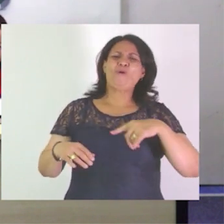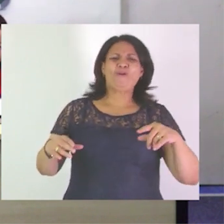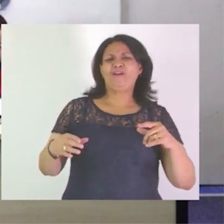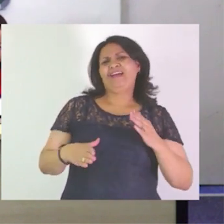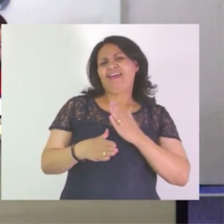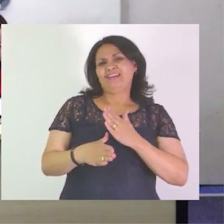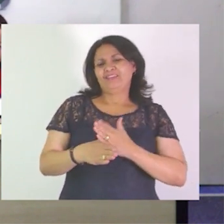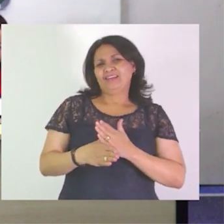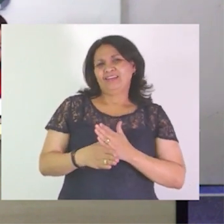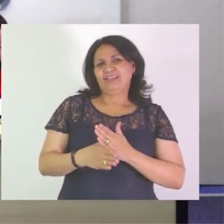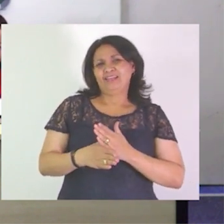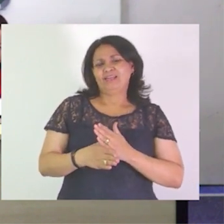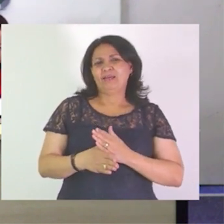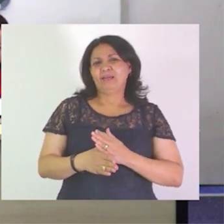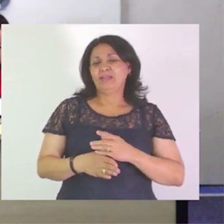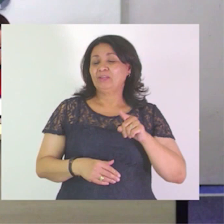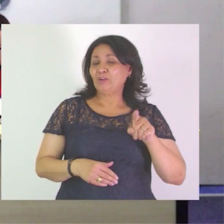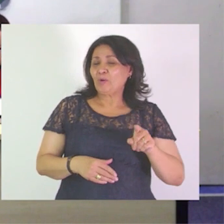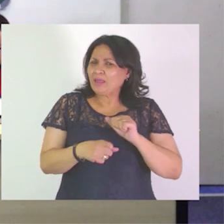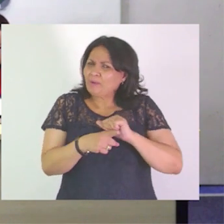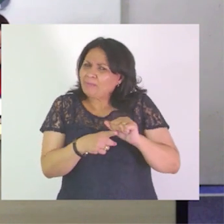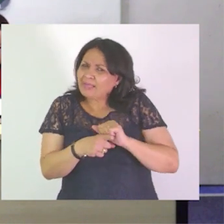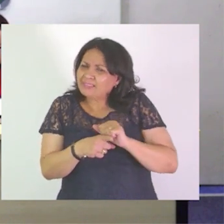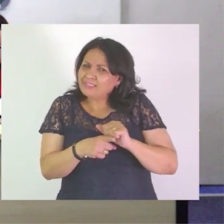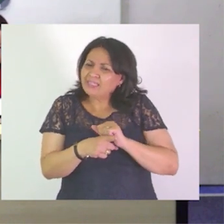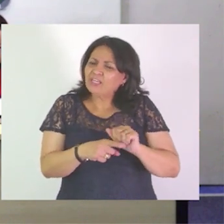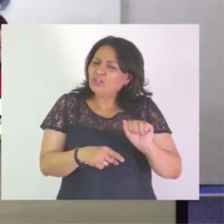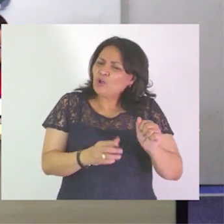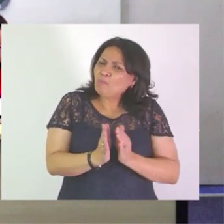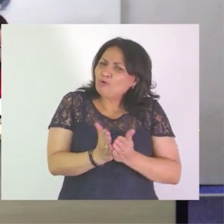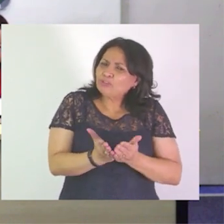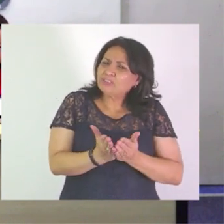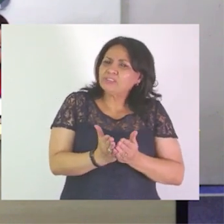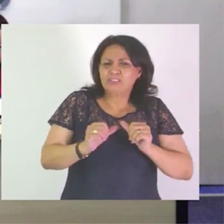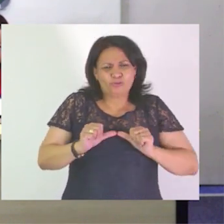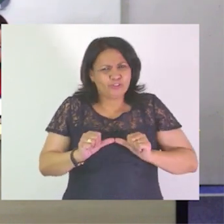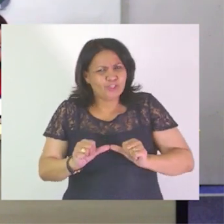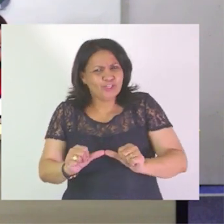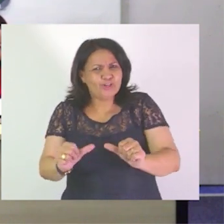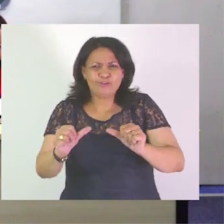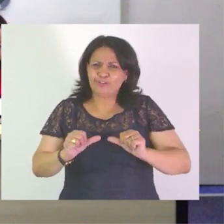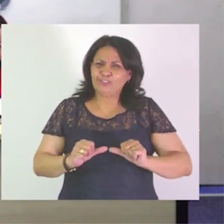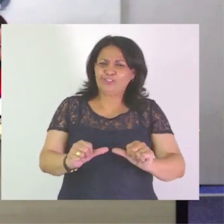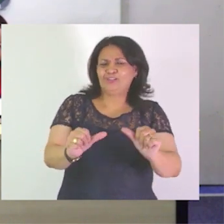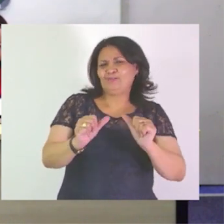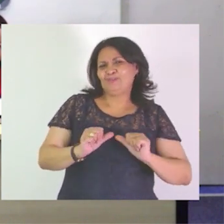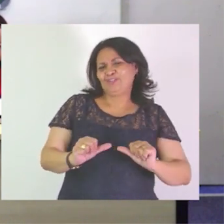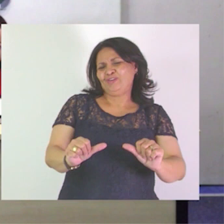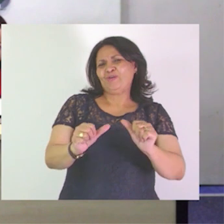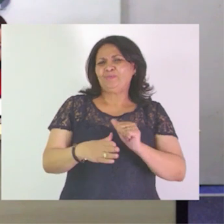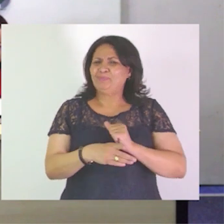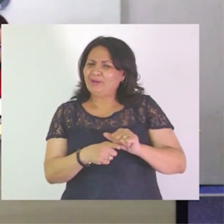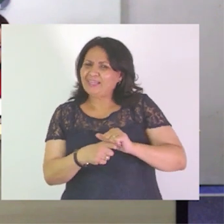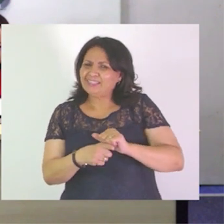I want to encourage you to keep on practicing in your books. If there is something that you didn't get right the first time, don't worry.